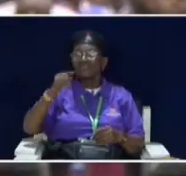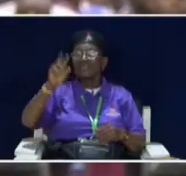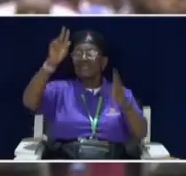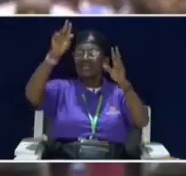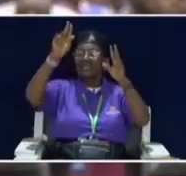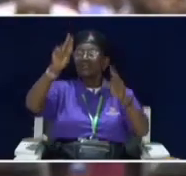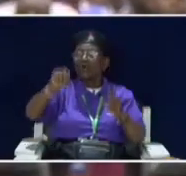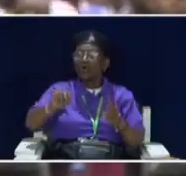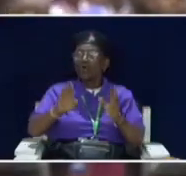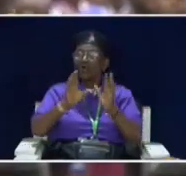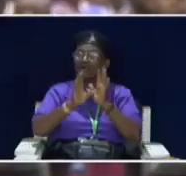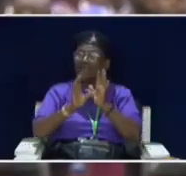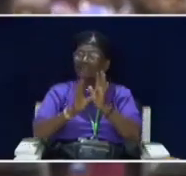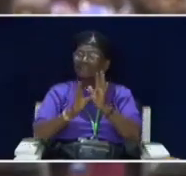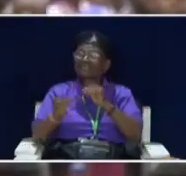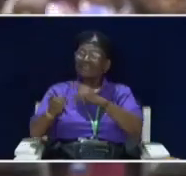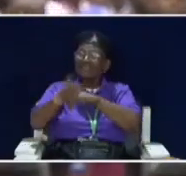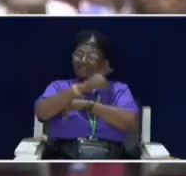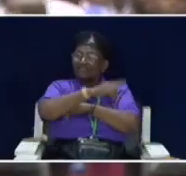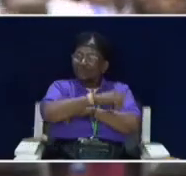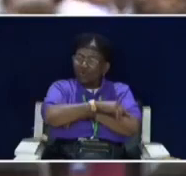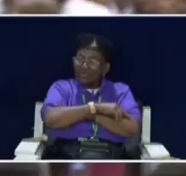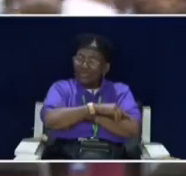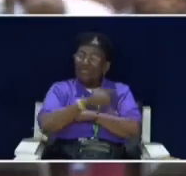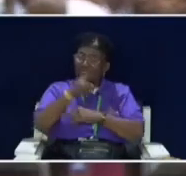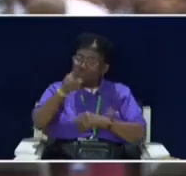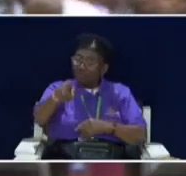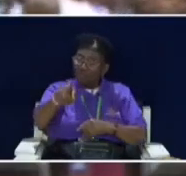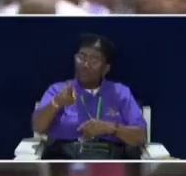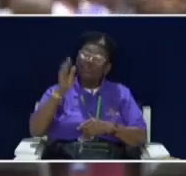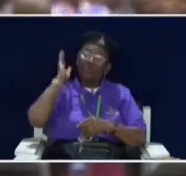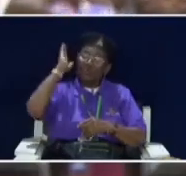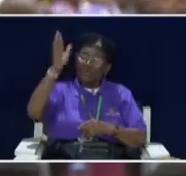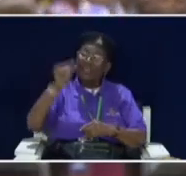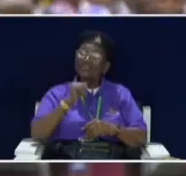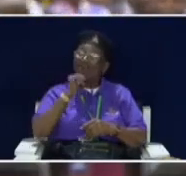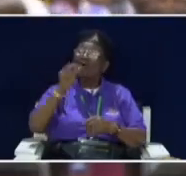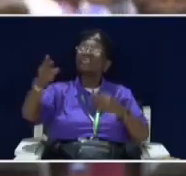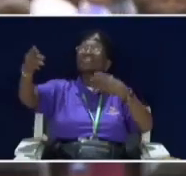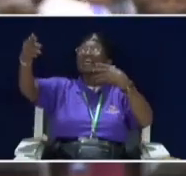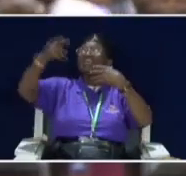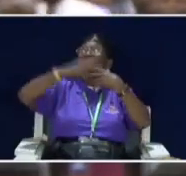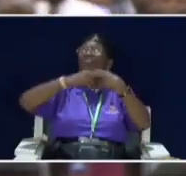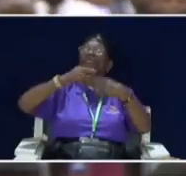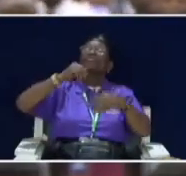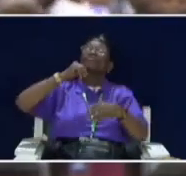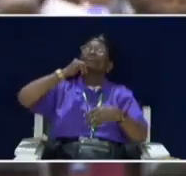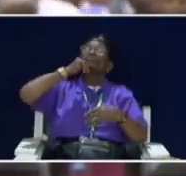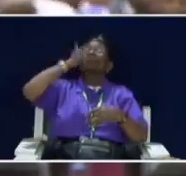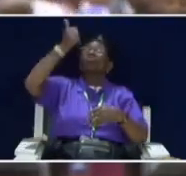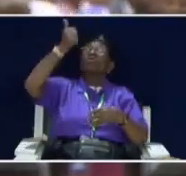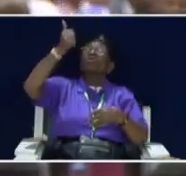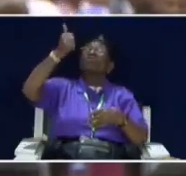today. Do not return tomorrow. Let your not be